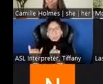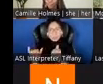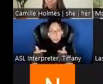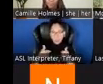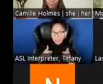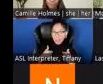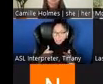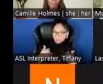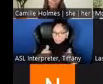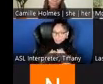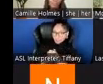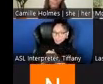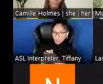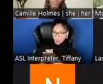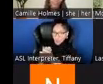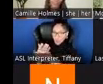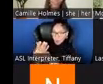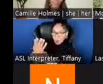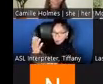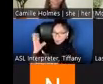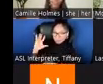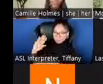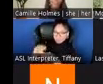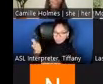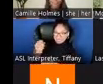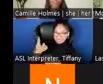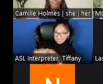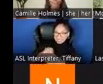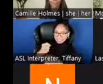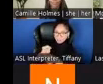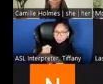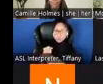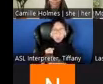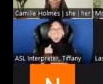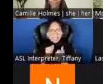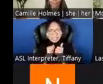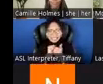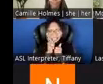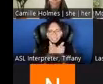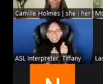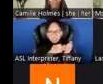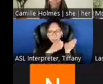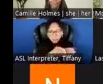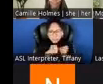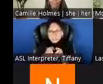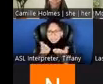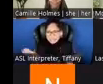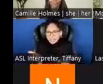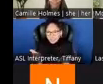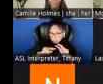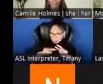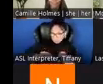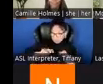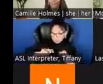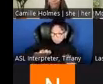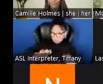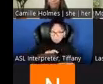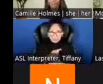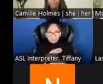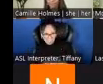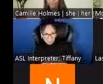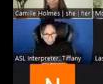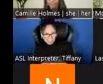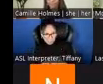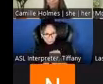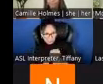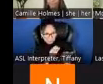growing. How are we all kind of growing to think about our economic work and our social justice work broadly in a way